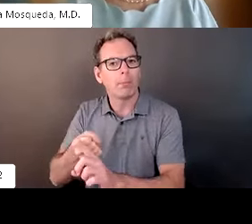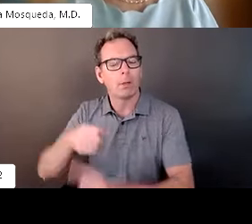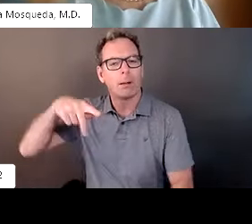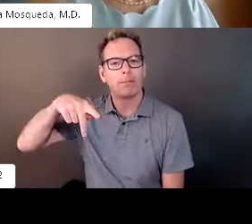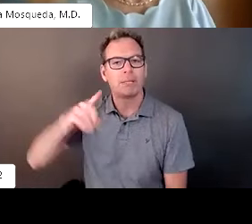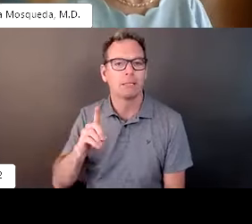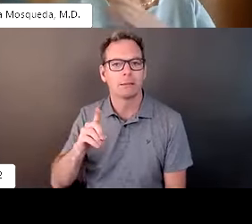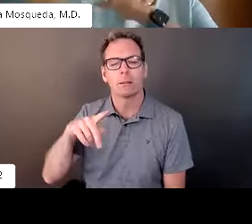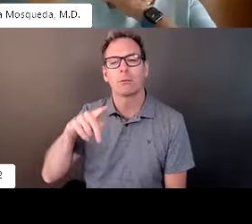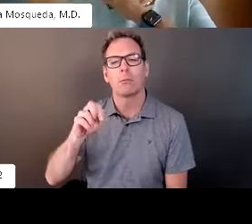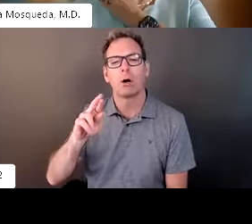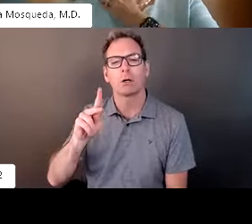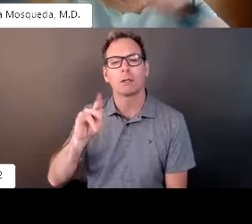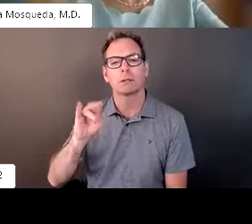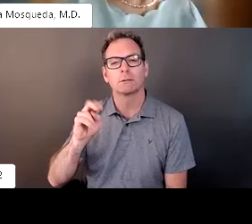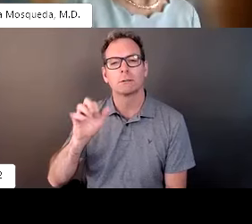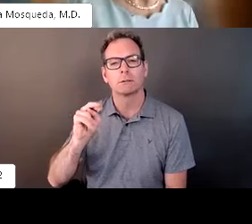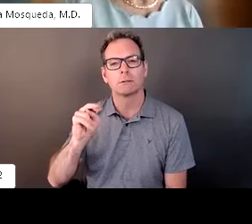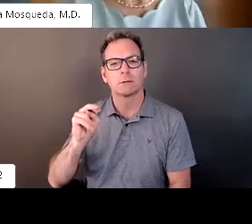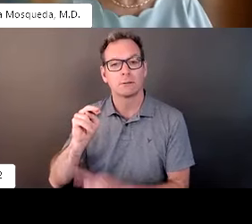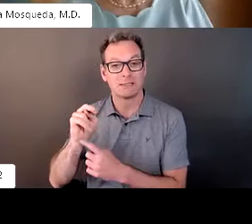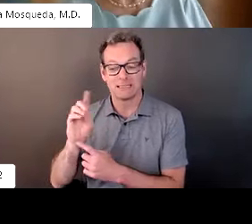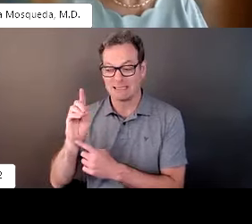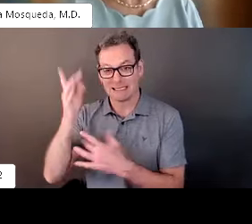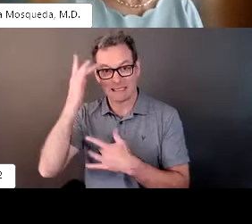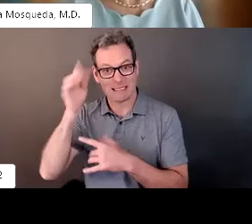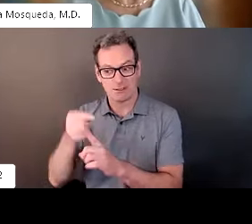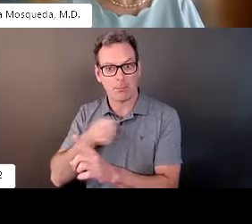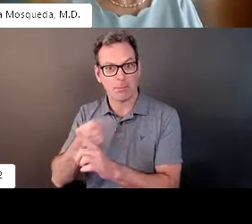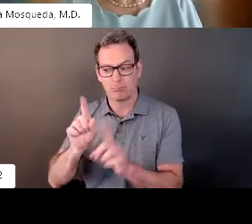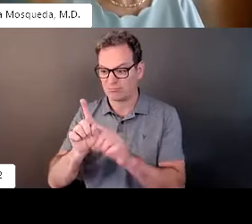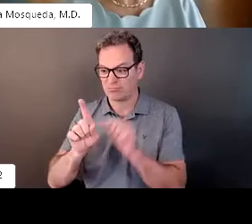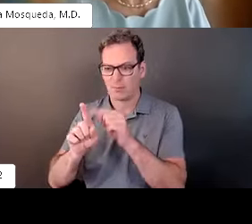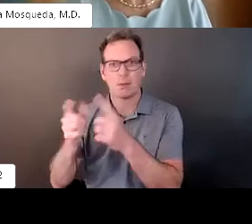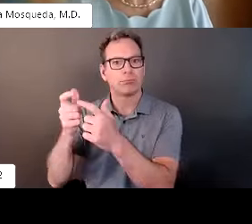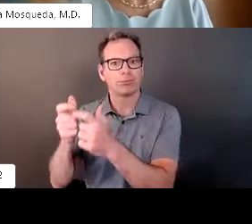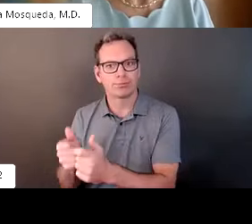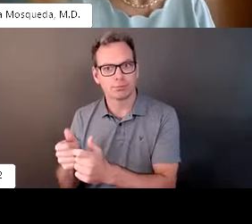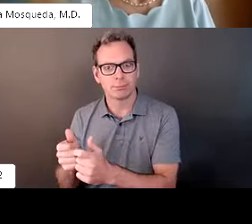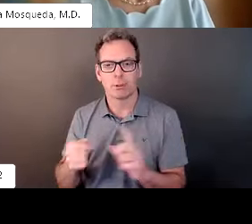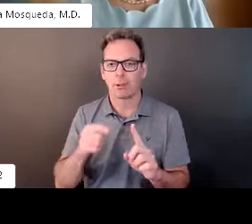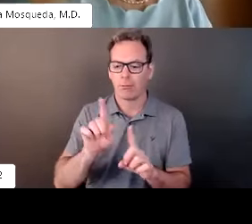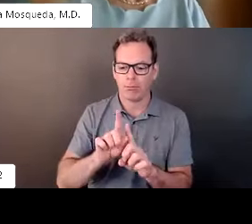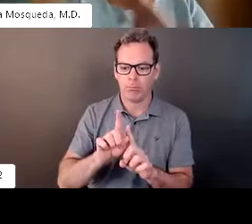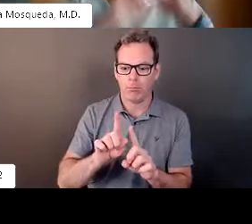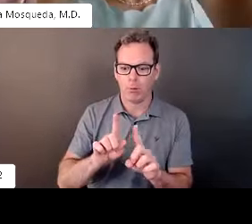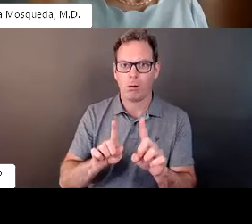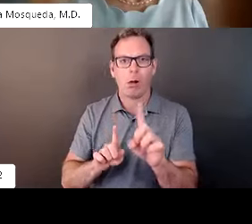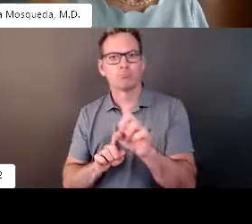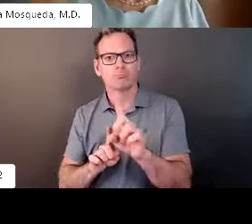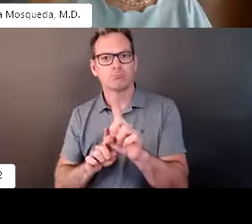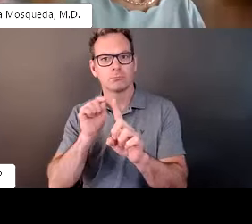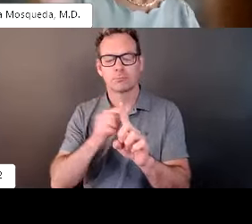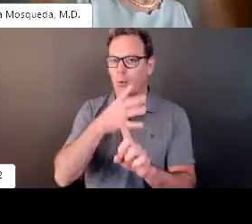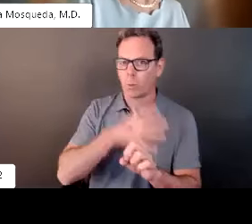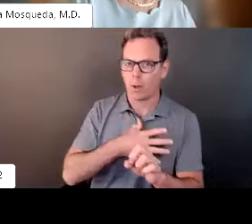don't just have somebody going, well, he used to beat the crap out of me and assault me, etc., and now it's my turn. That's all